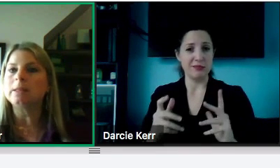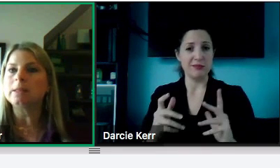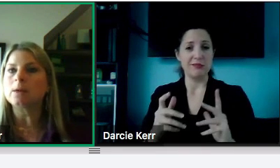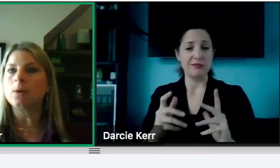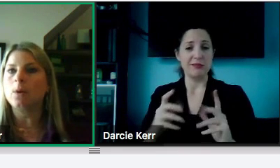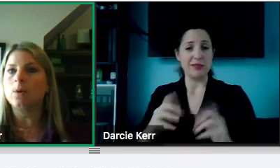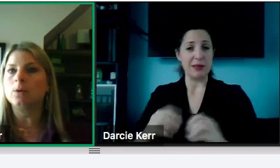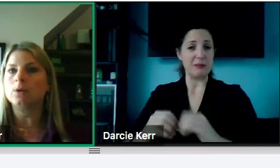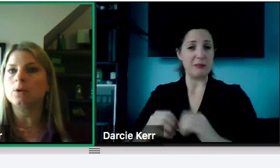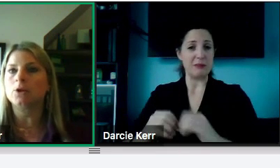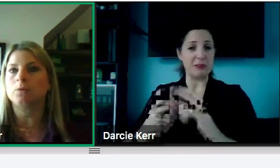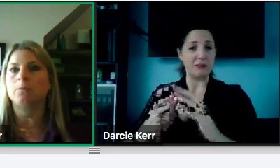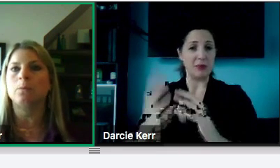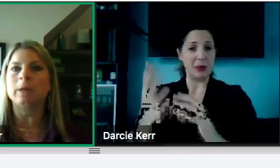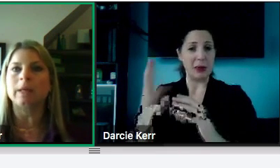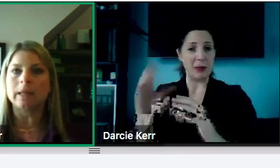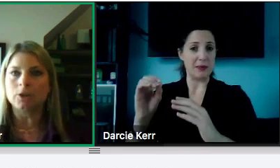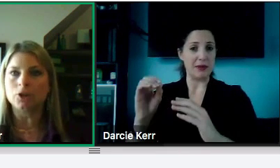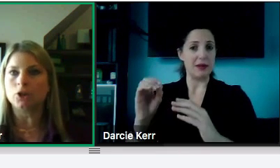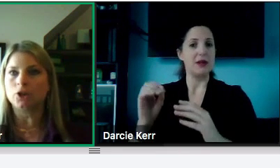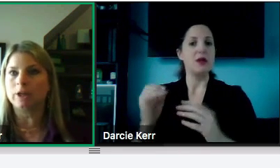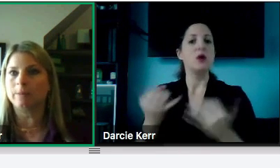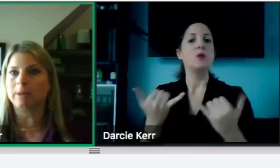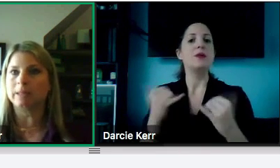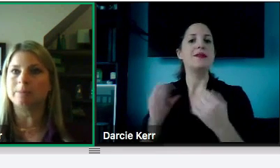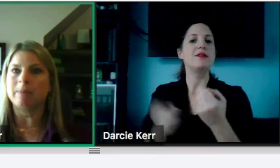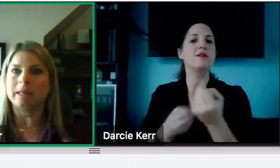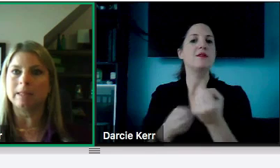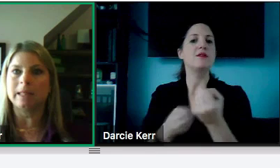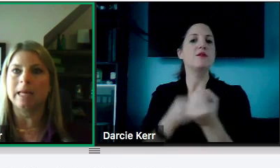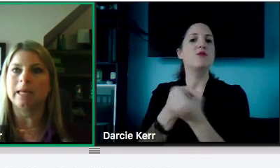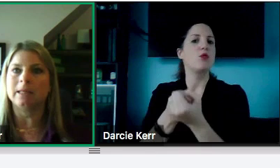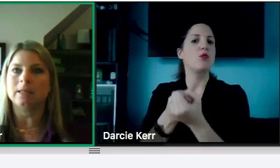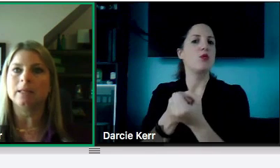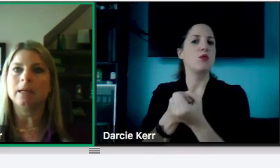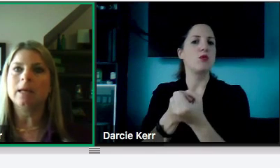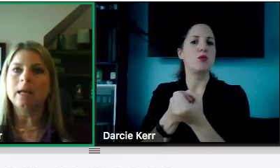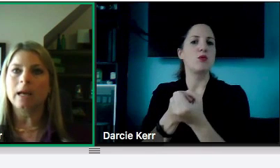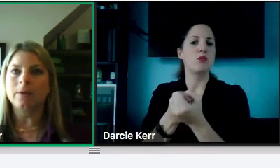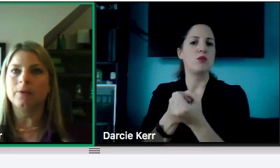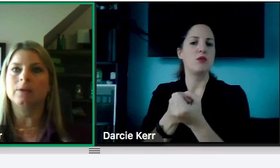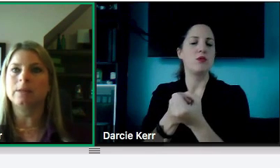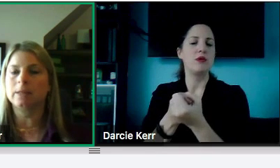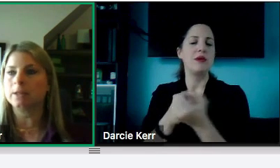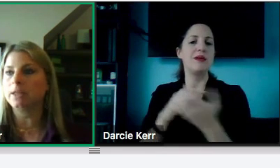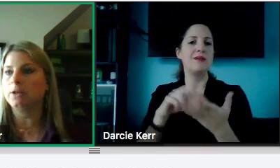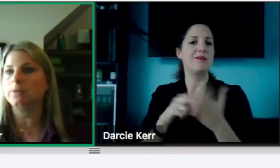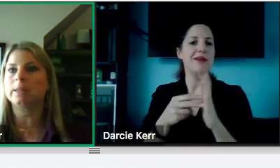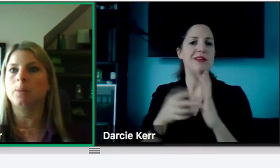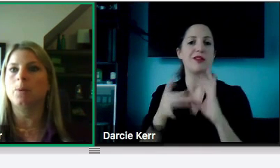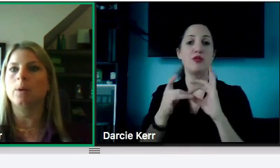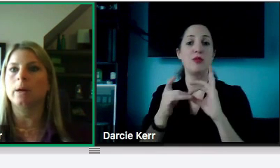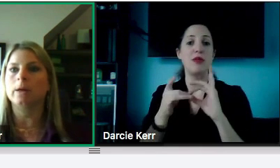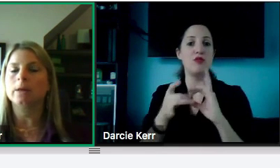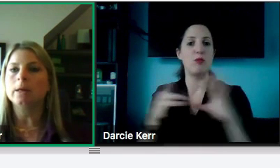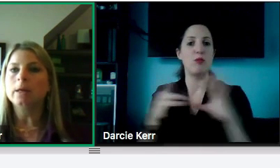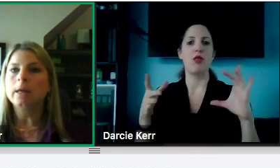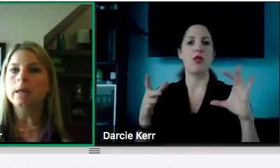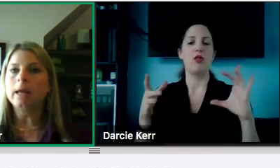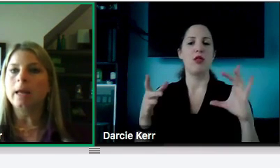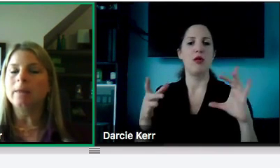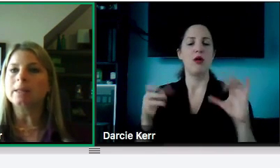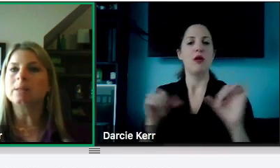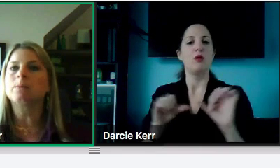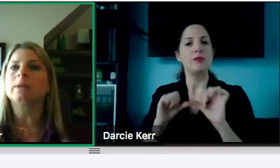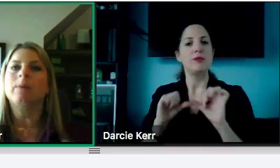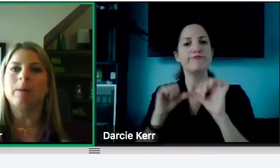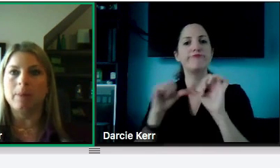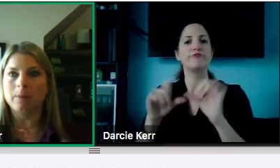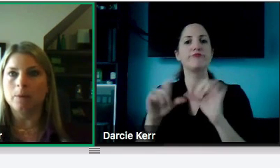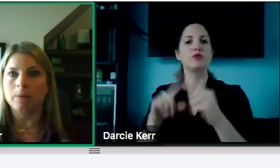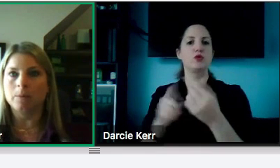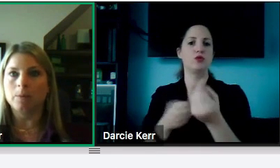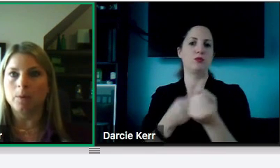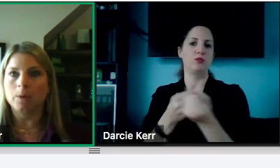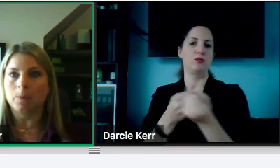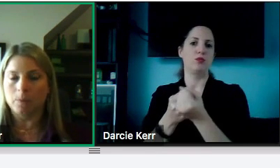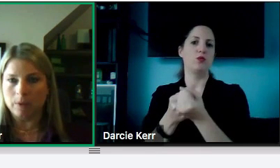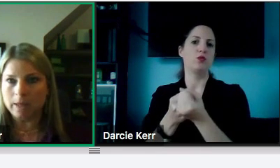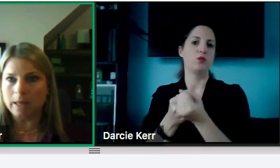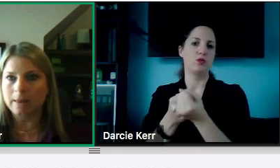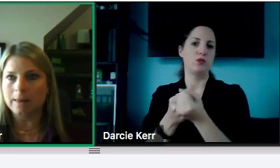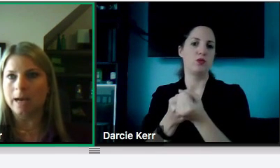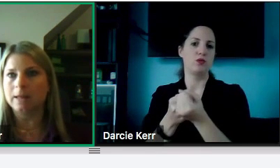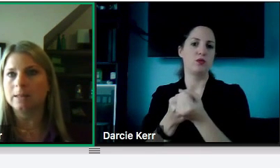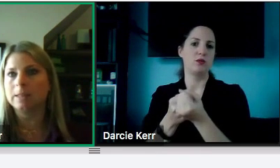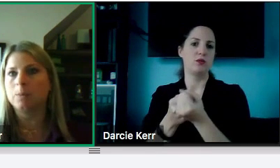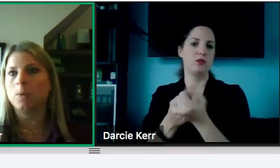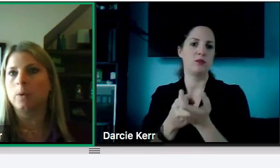the business coach relationship is maintained, and there's continued support. And that's really when people,